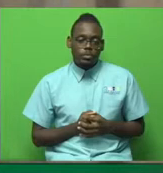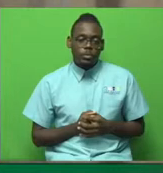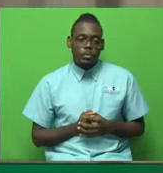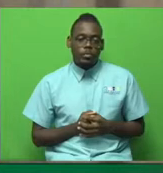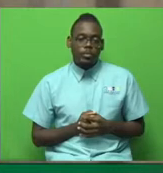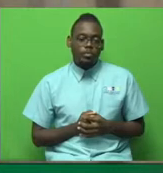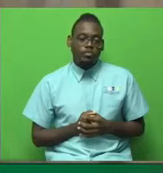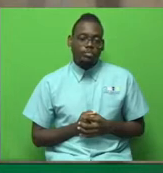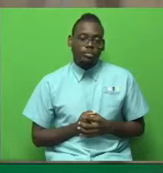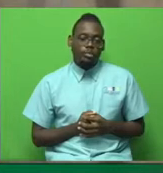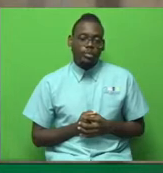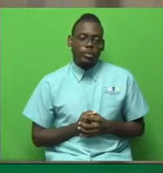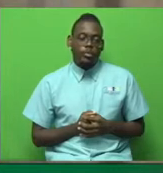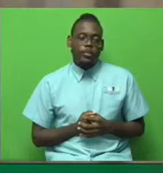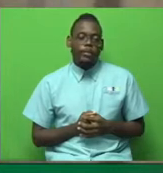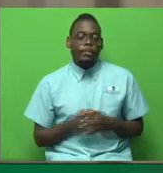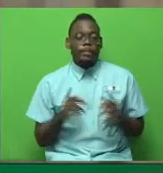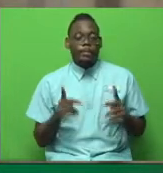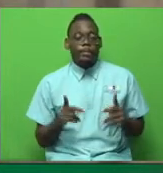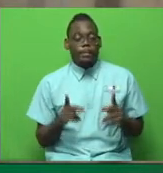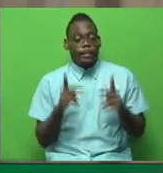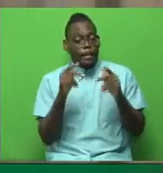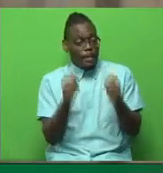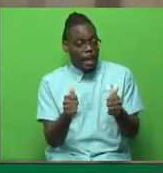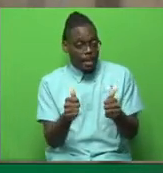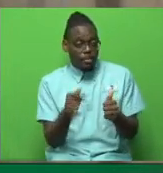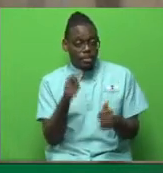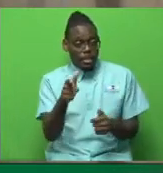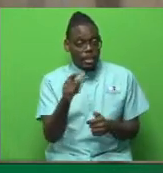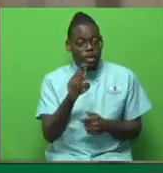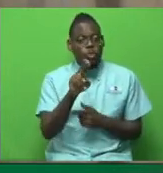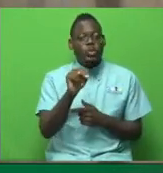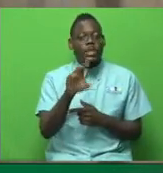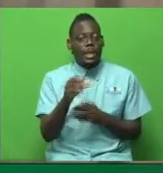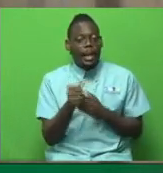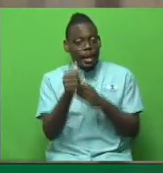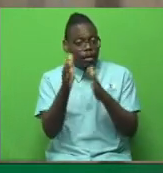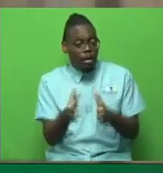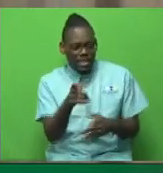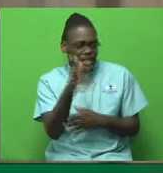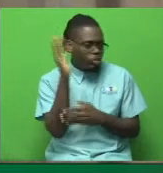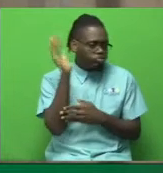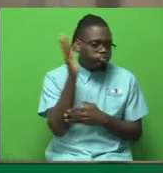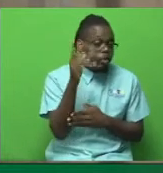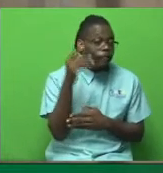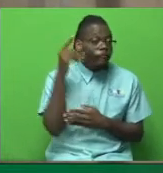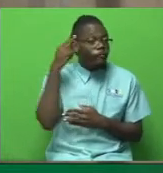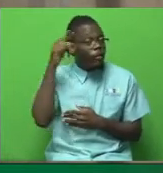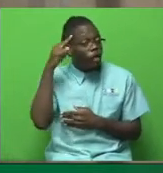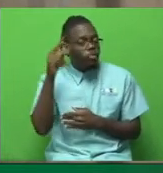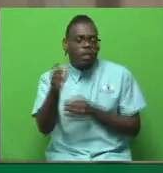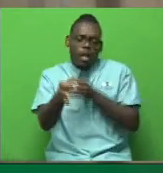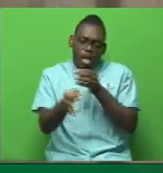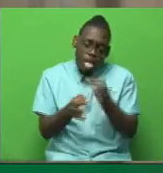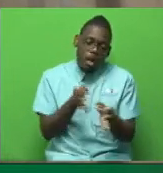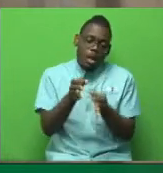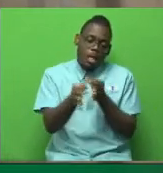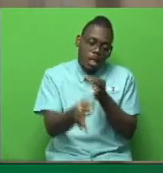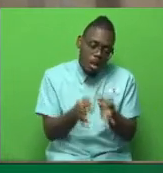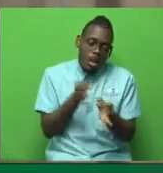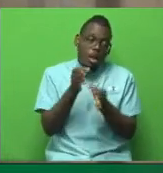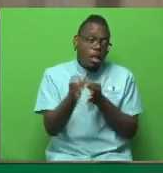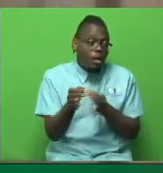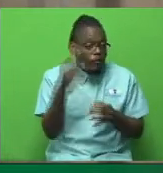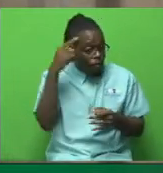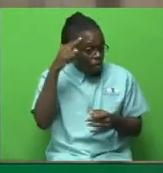leader of the opposition used her contribution to clinically outline where we as a citizenry